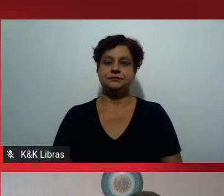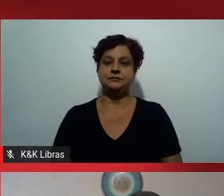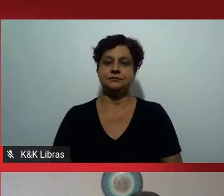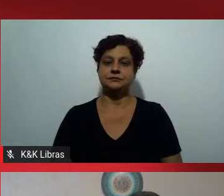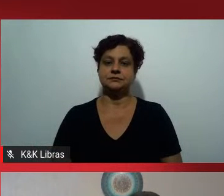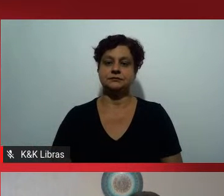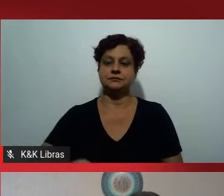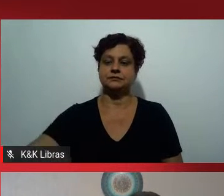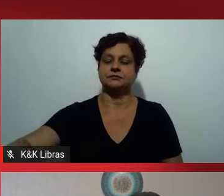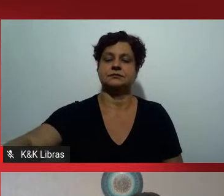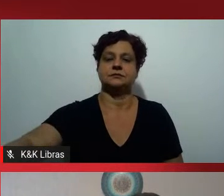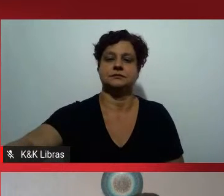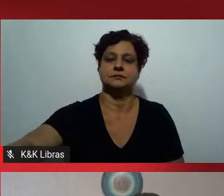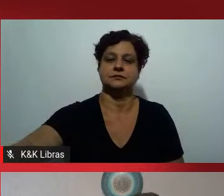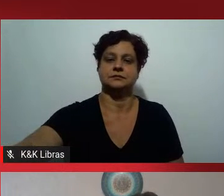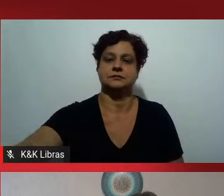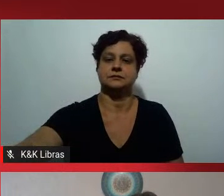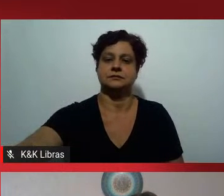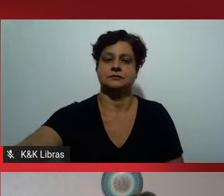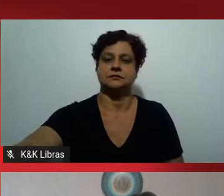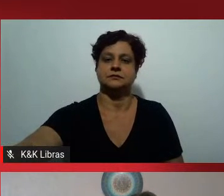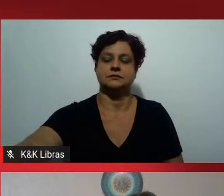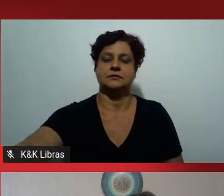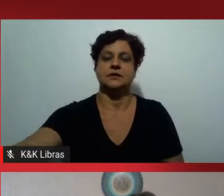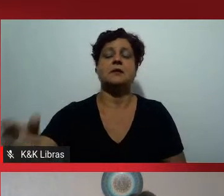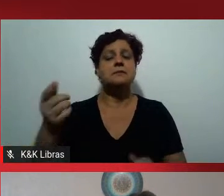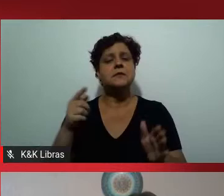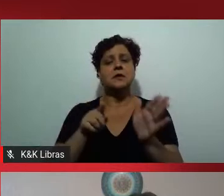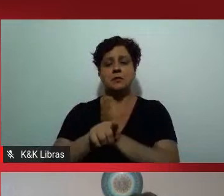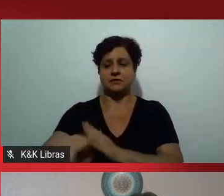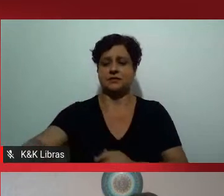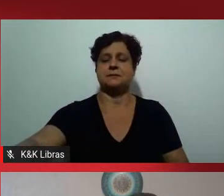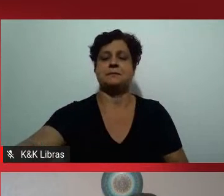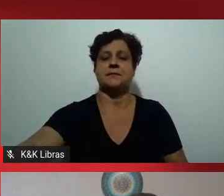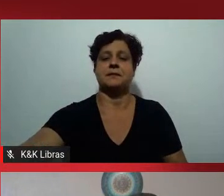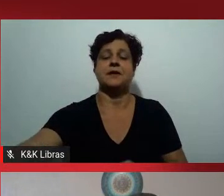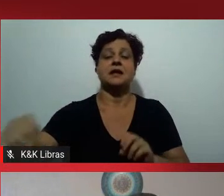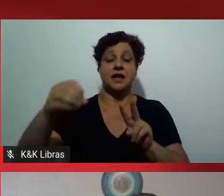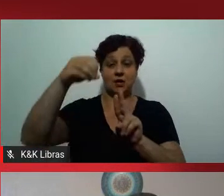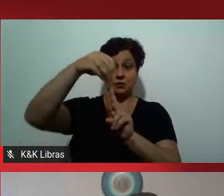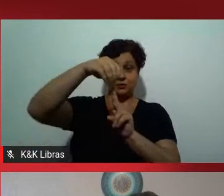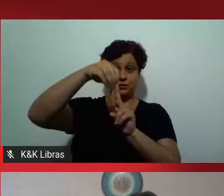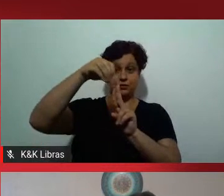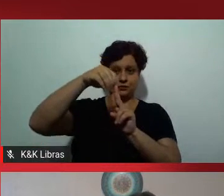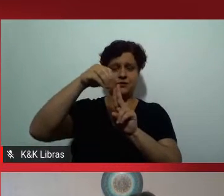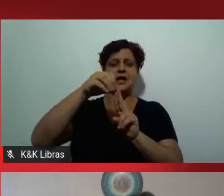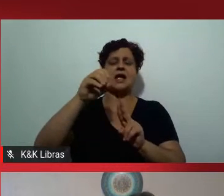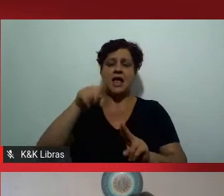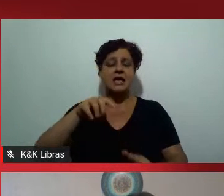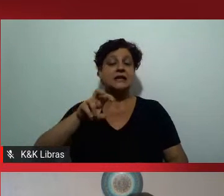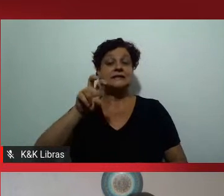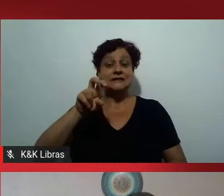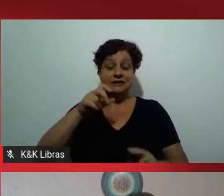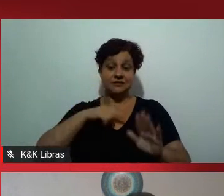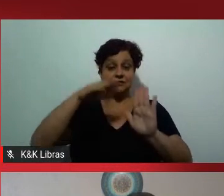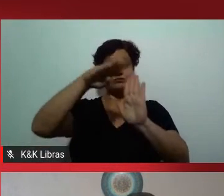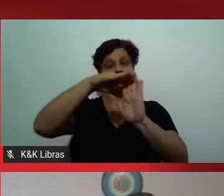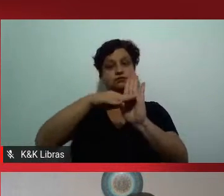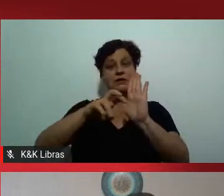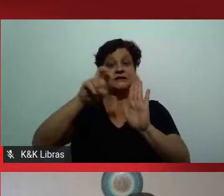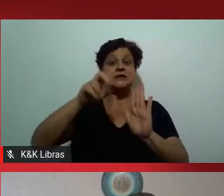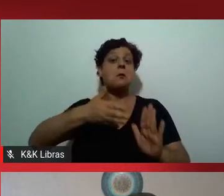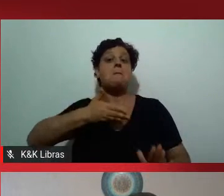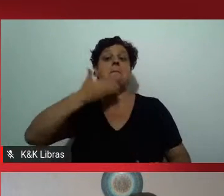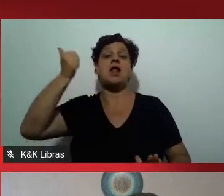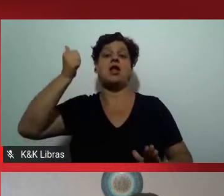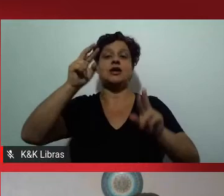Acasio Sidney. The Federal Federal of the ABC is among the five best universities public in